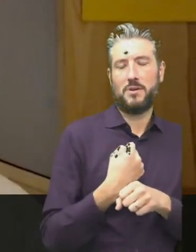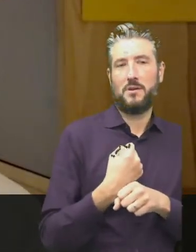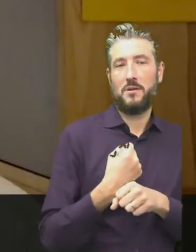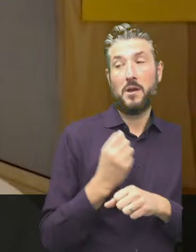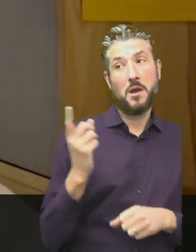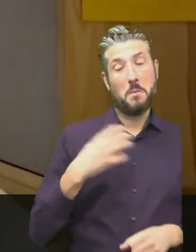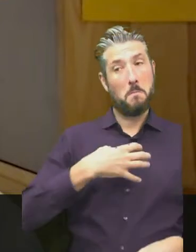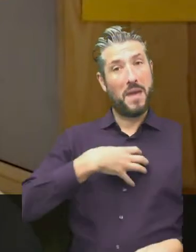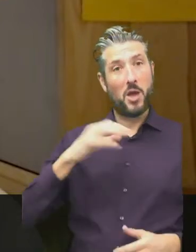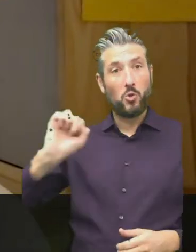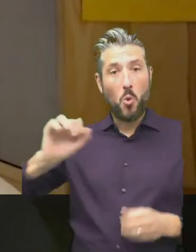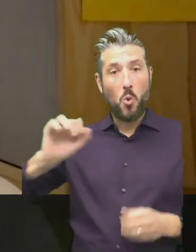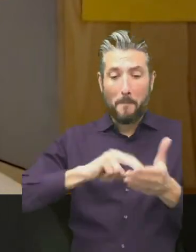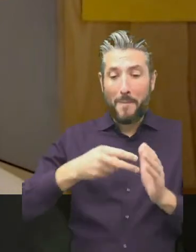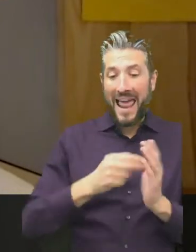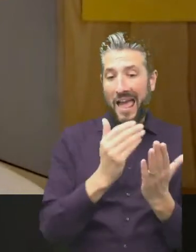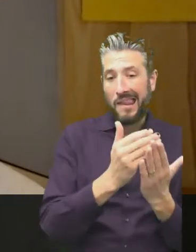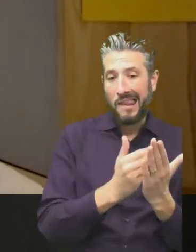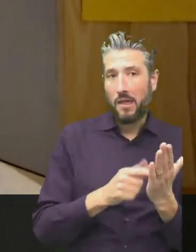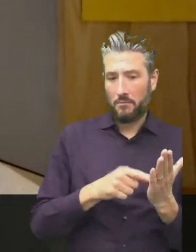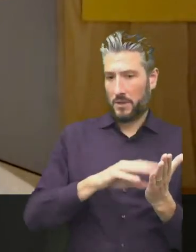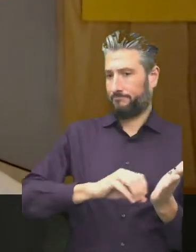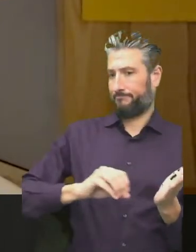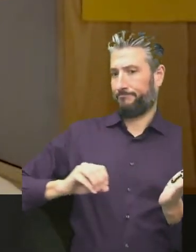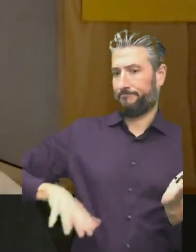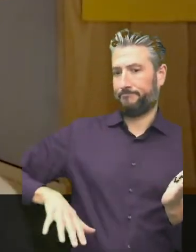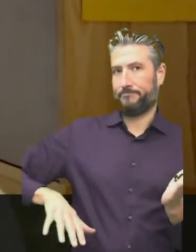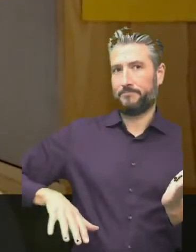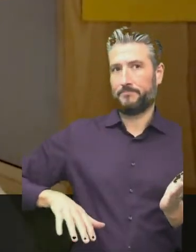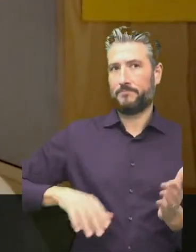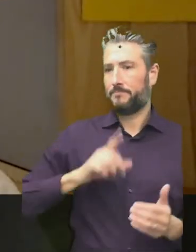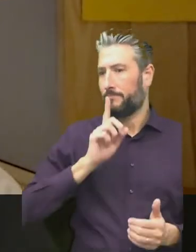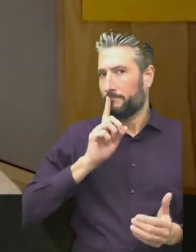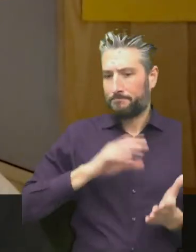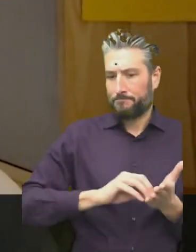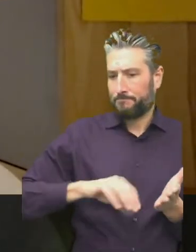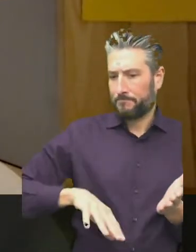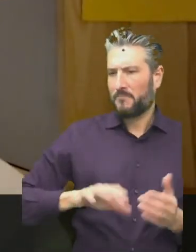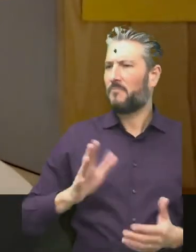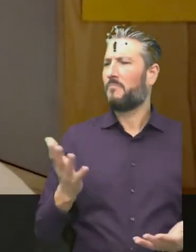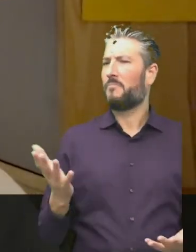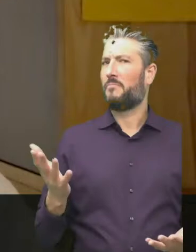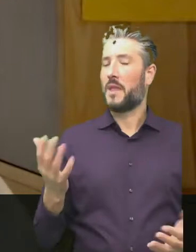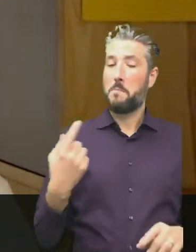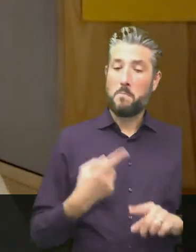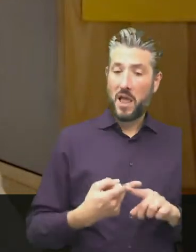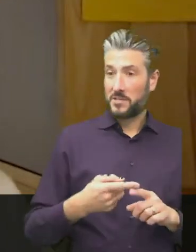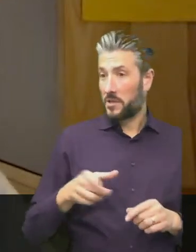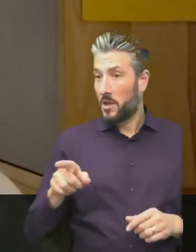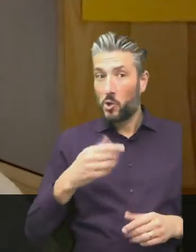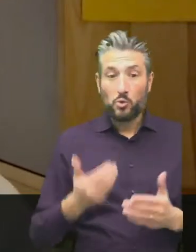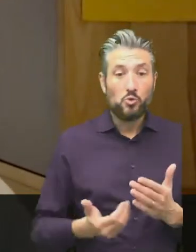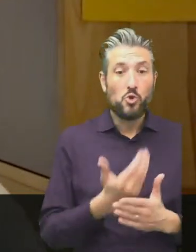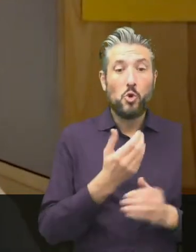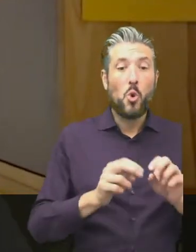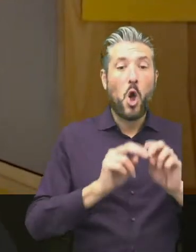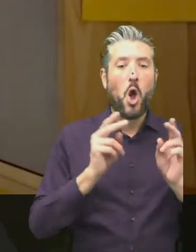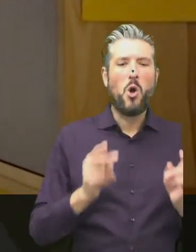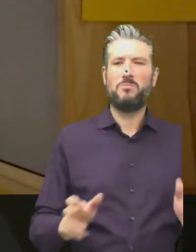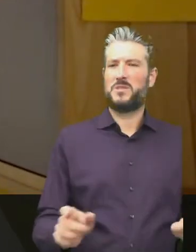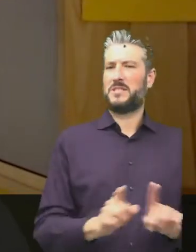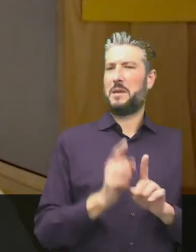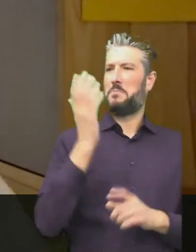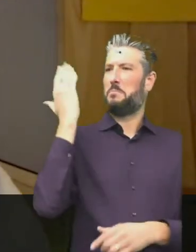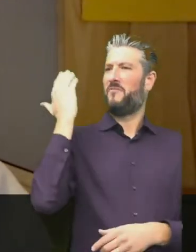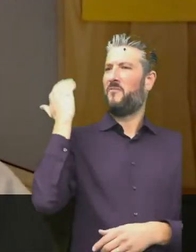he has built have been more of the same, condemning families to live in tower blocks with little play space